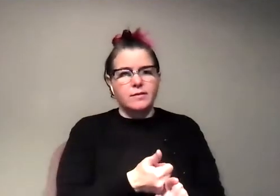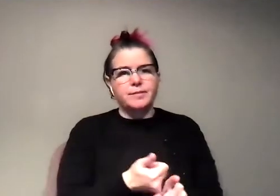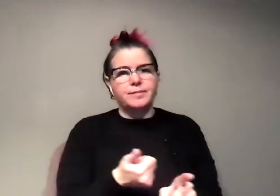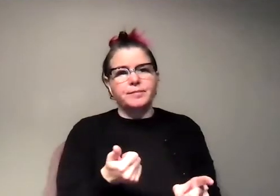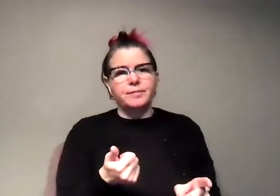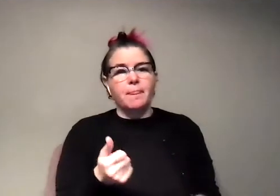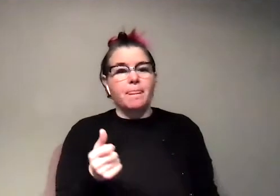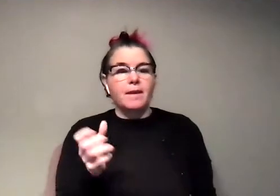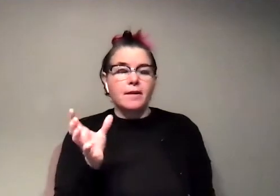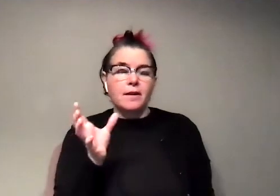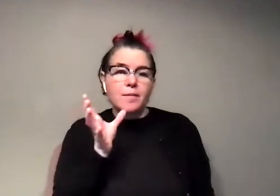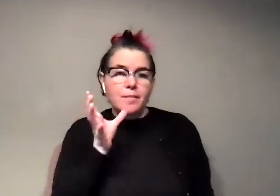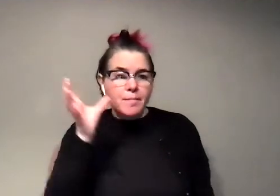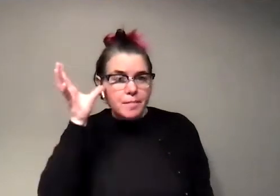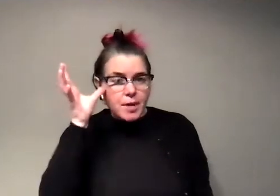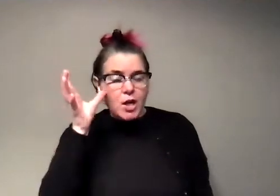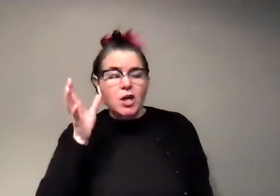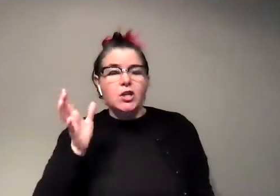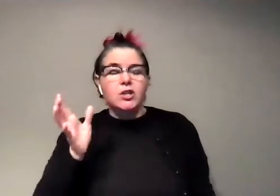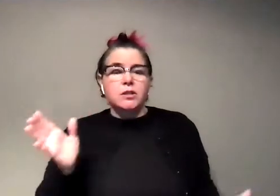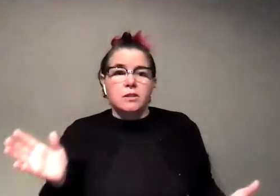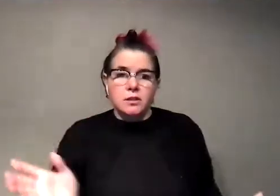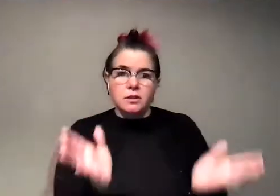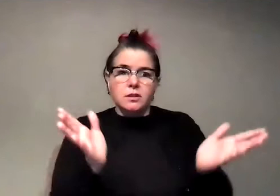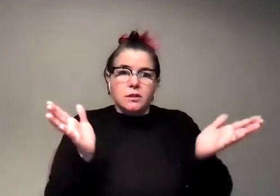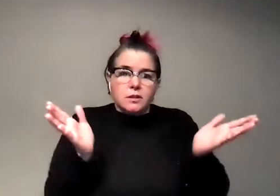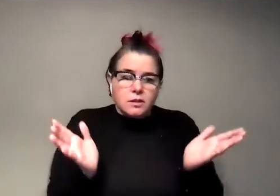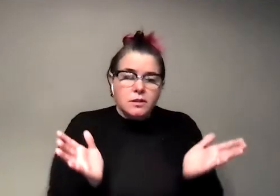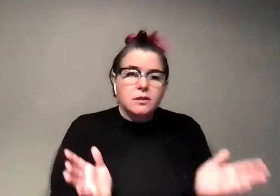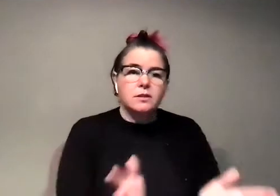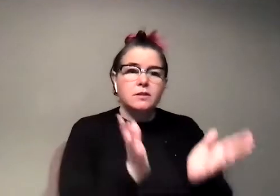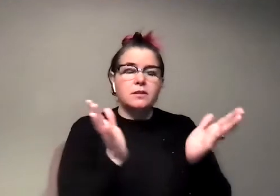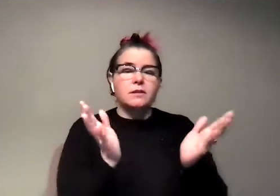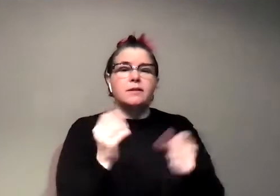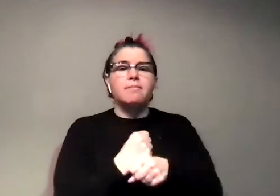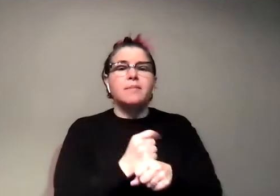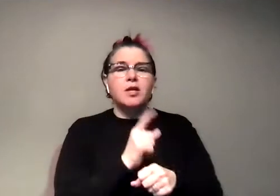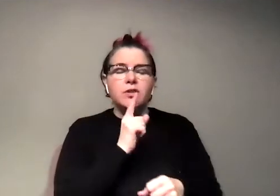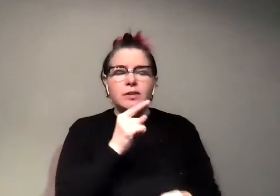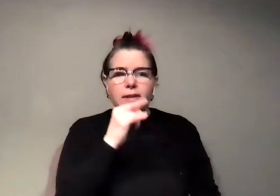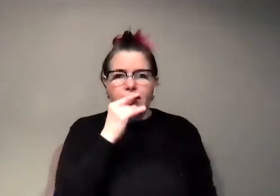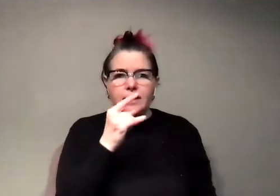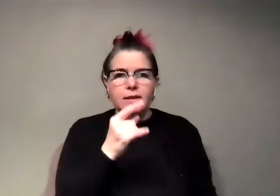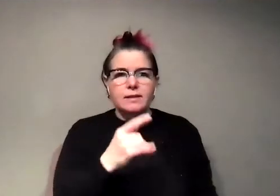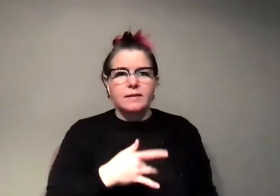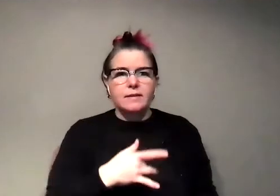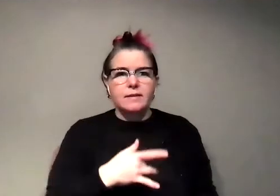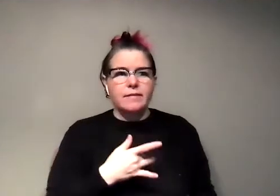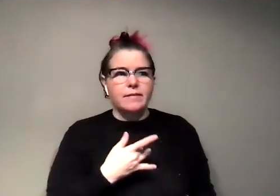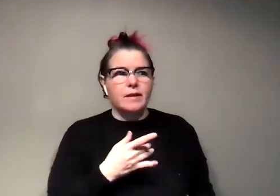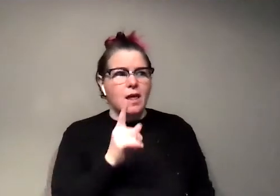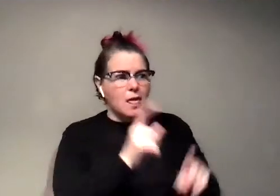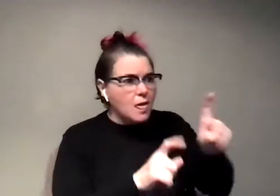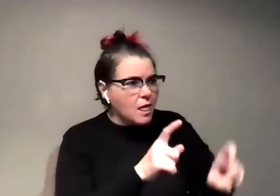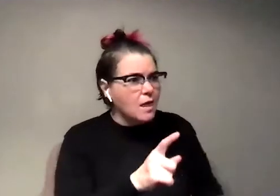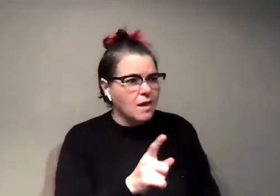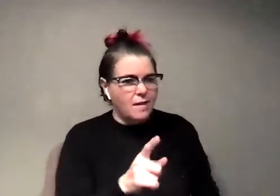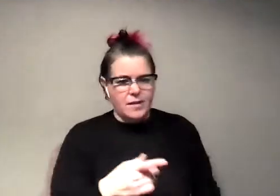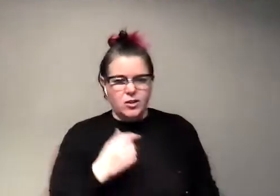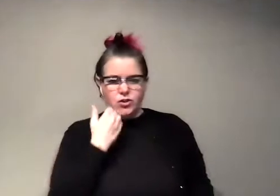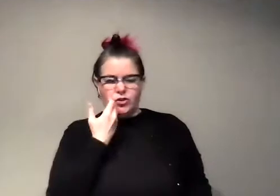parent, stoking that curiosity and making sure that kids never feel ashamed for asking questions. Yeah. Even though I'm sure it's